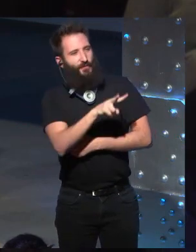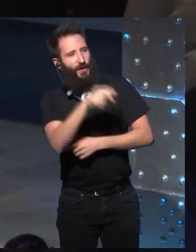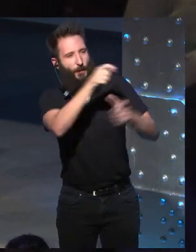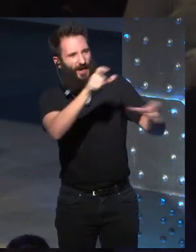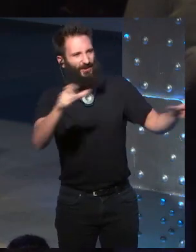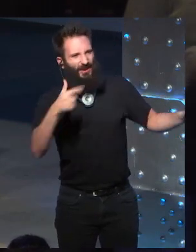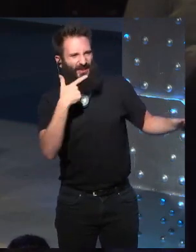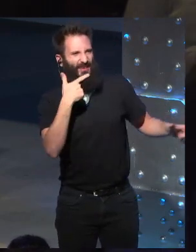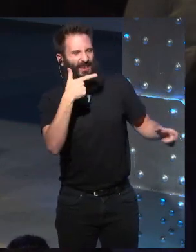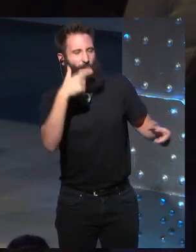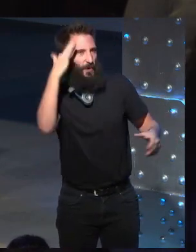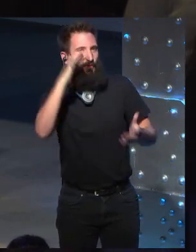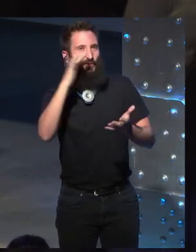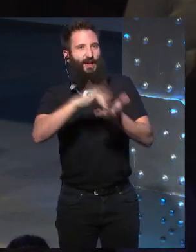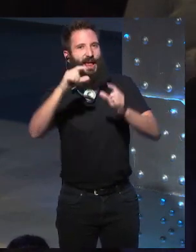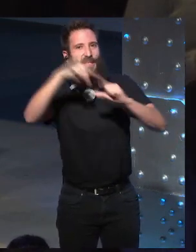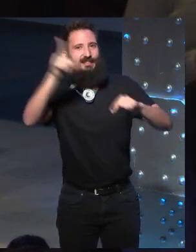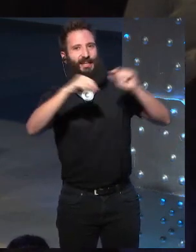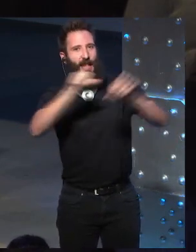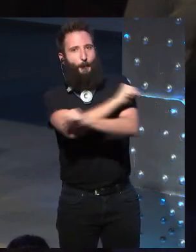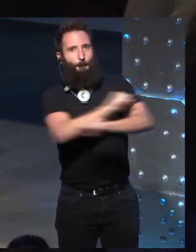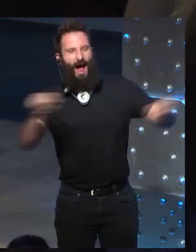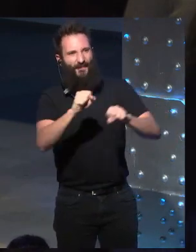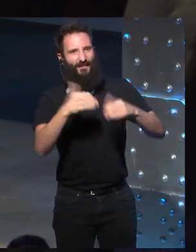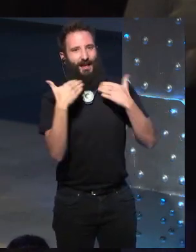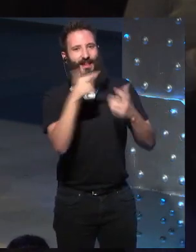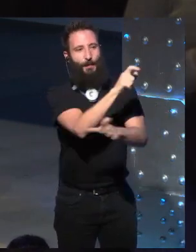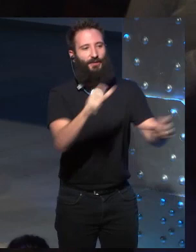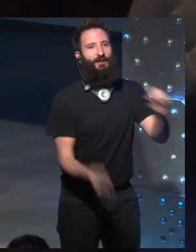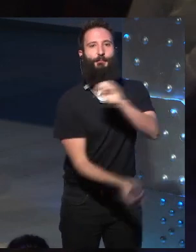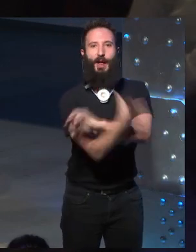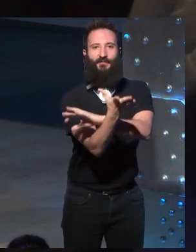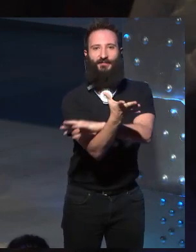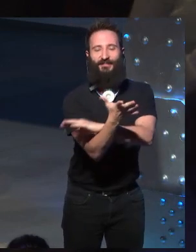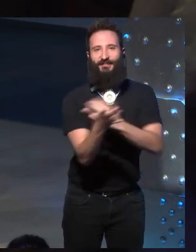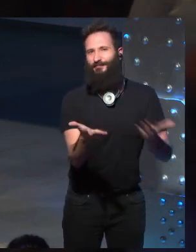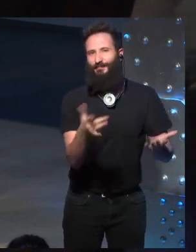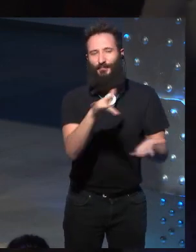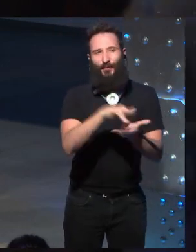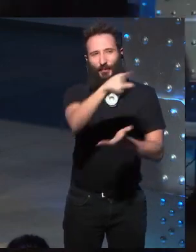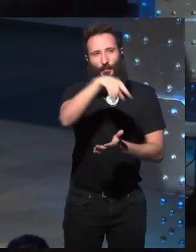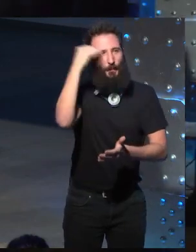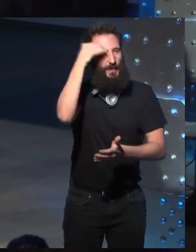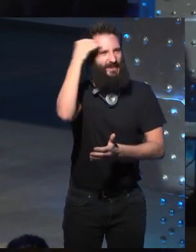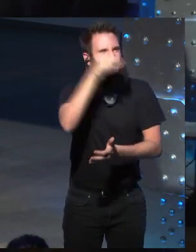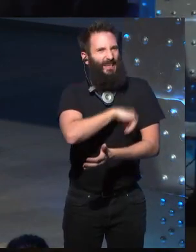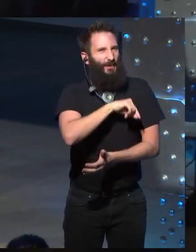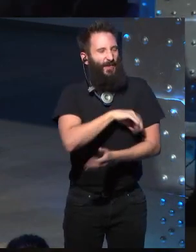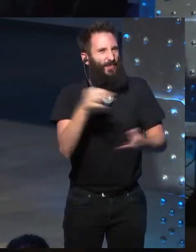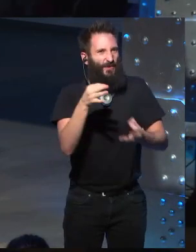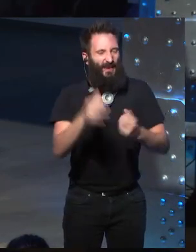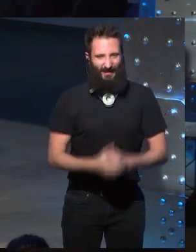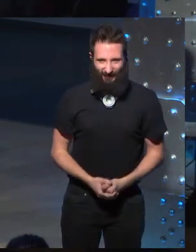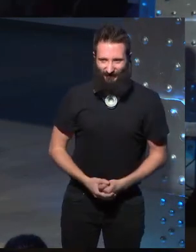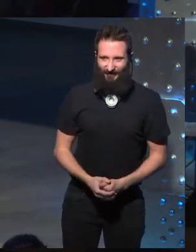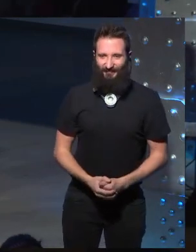people, or compact matter, whatever? How do you feel about humans after all this? I'm